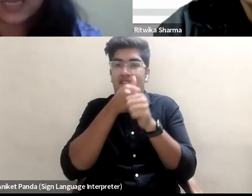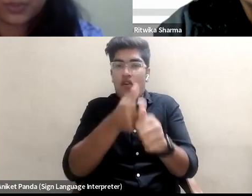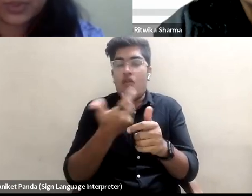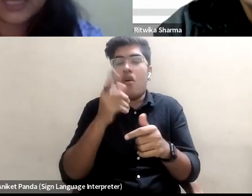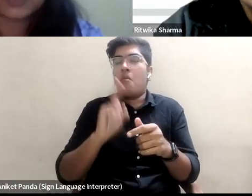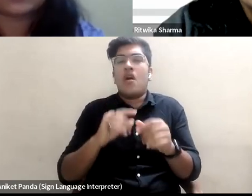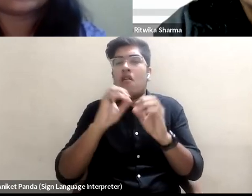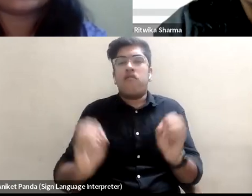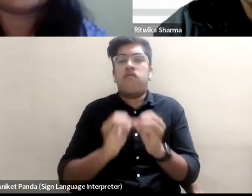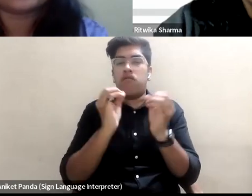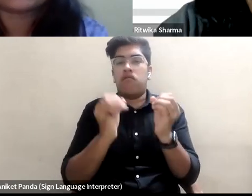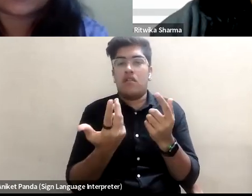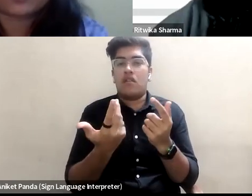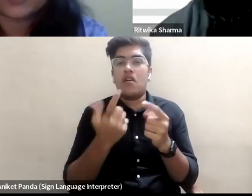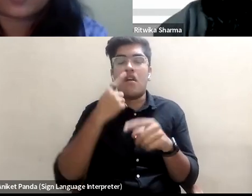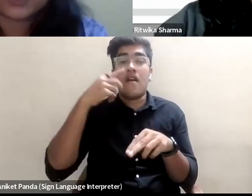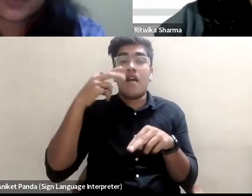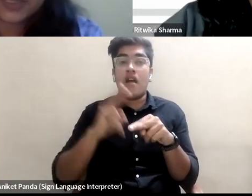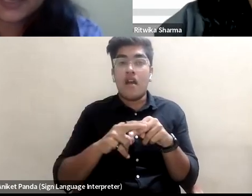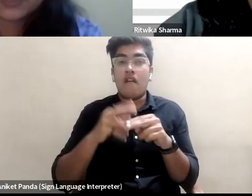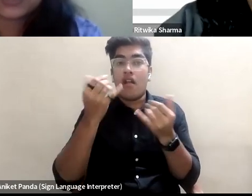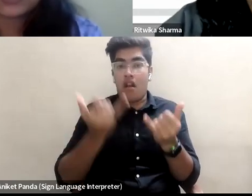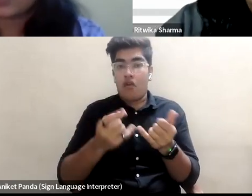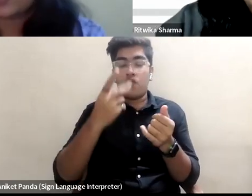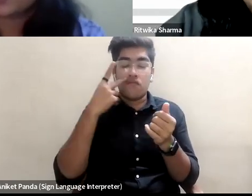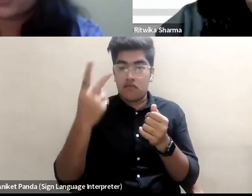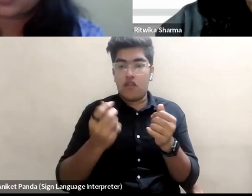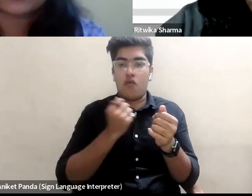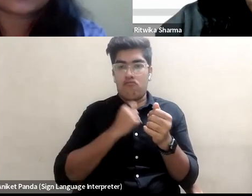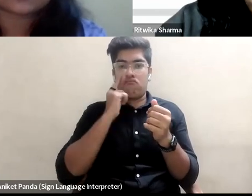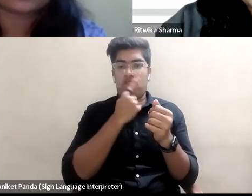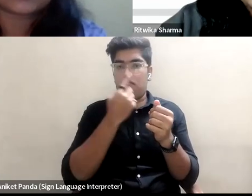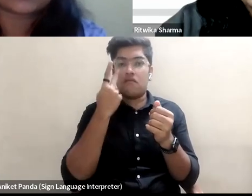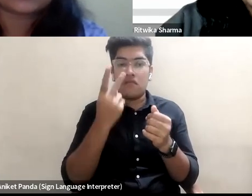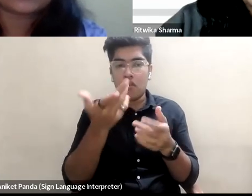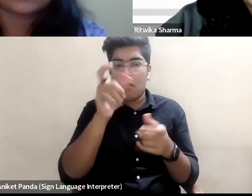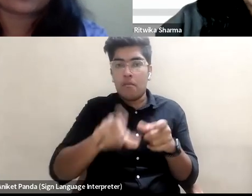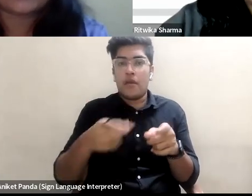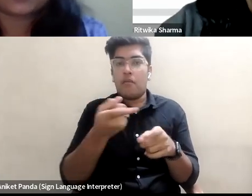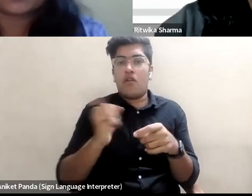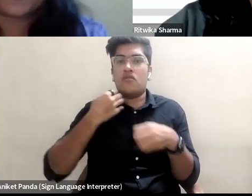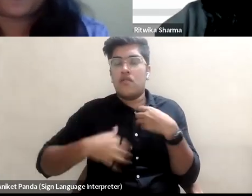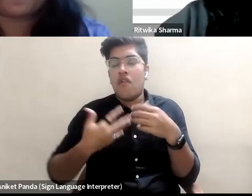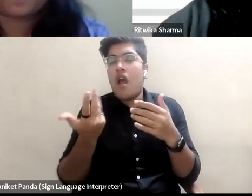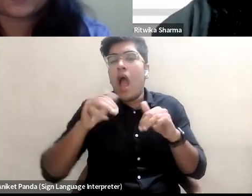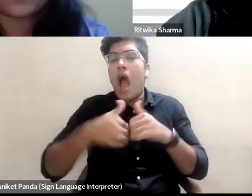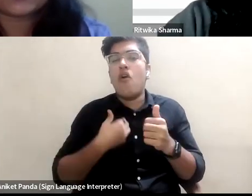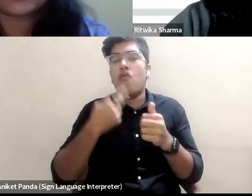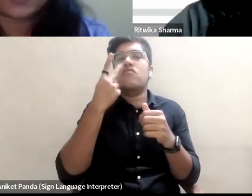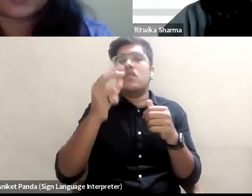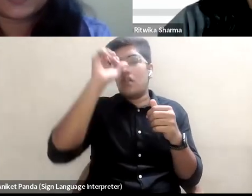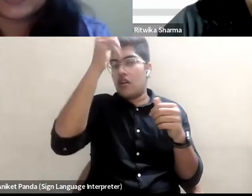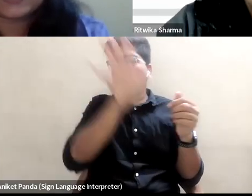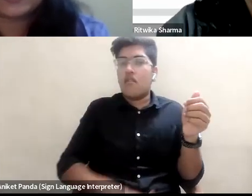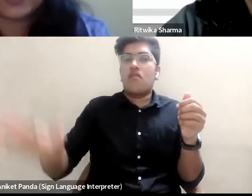playing out in real time, right in front of our eyes, how are we going to deal with something pan-India when